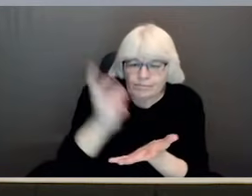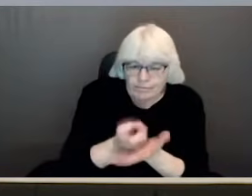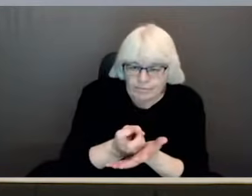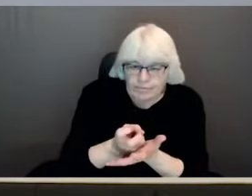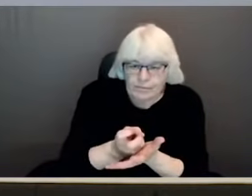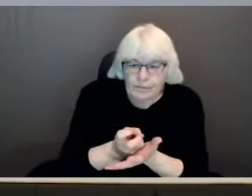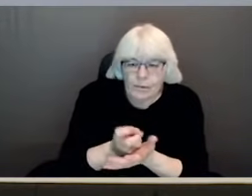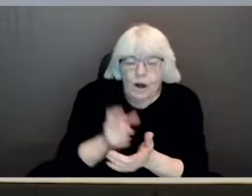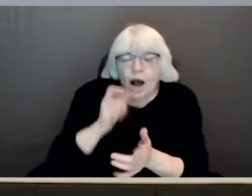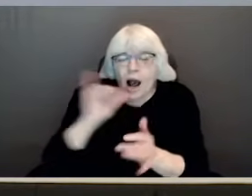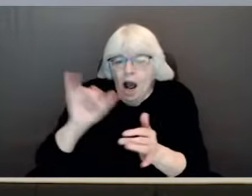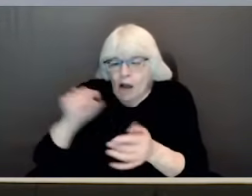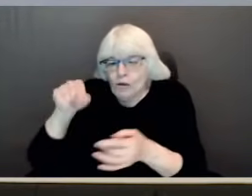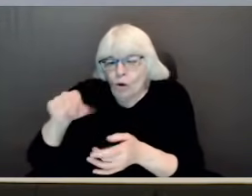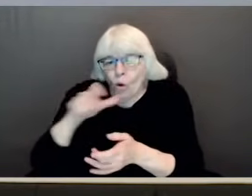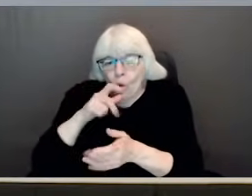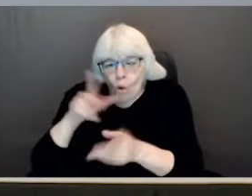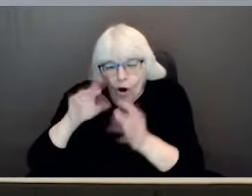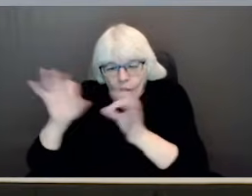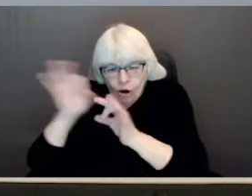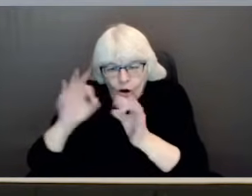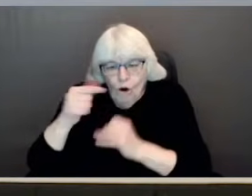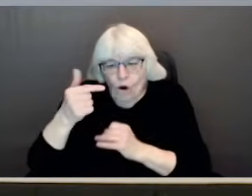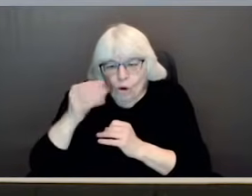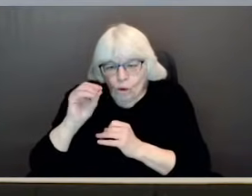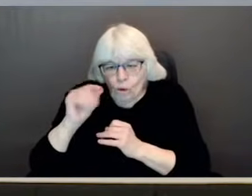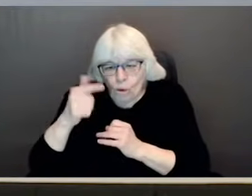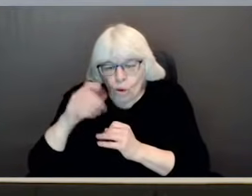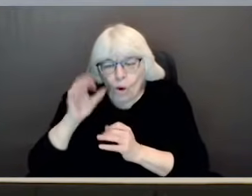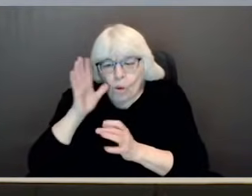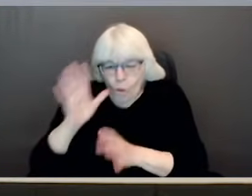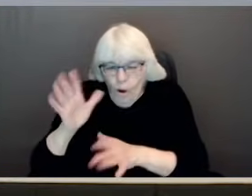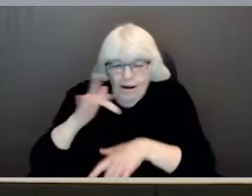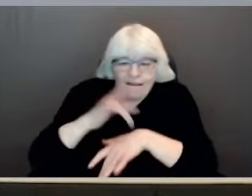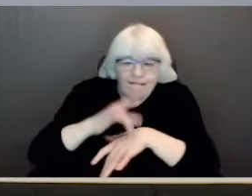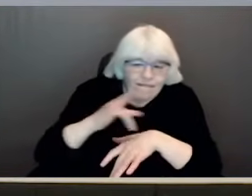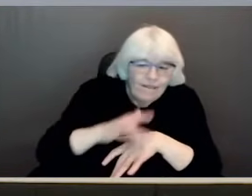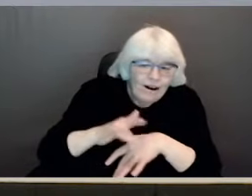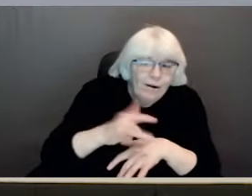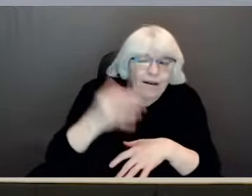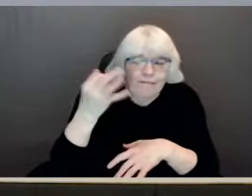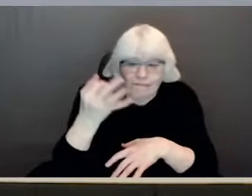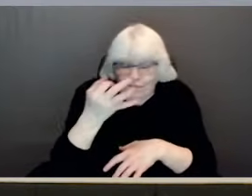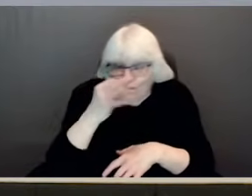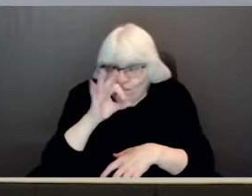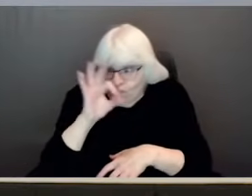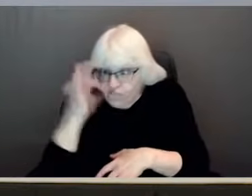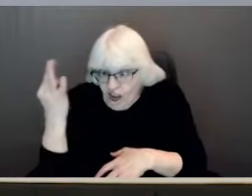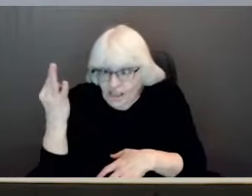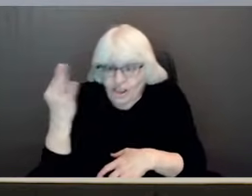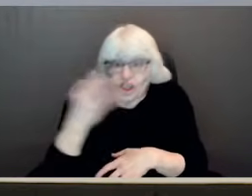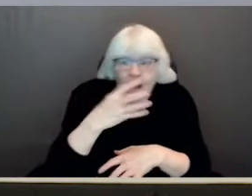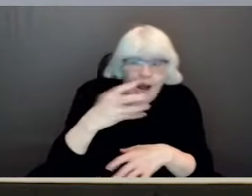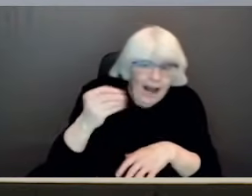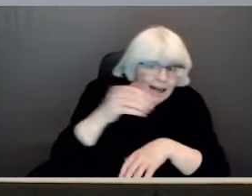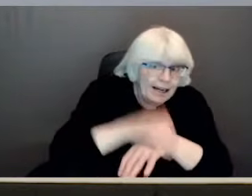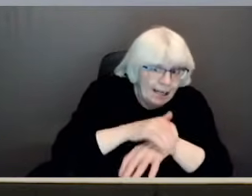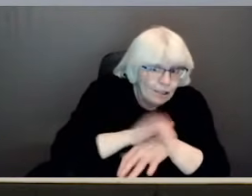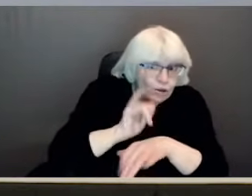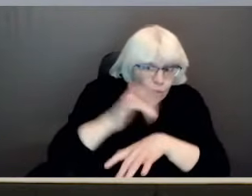going on the web. And there'll be follow-up, from my understanding, later this week by press release.